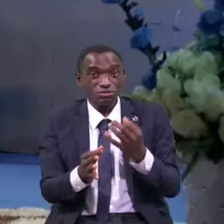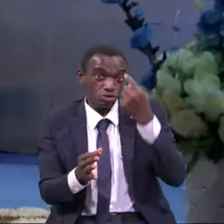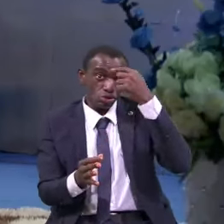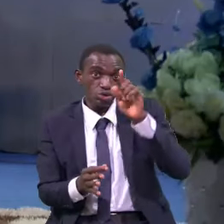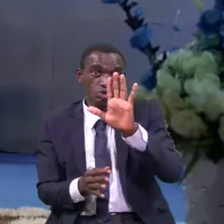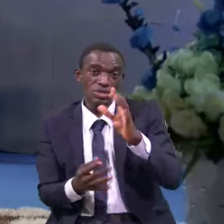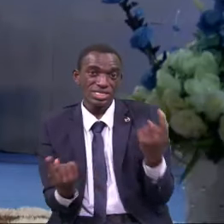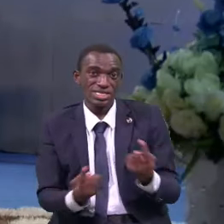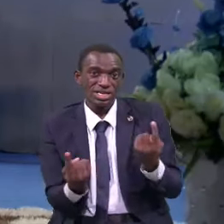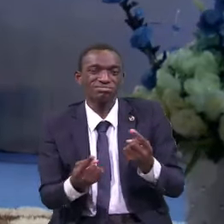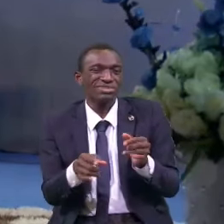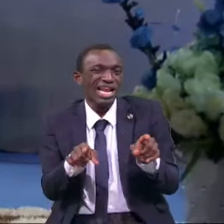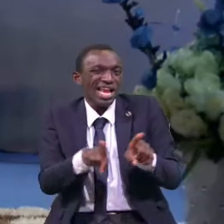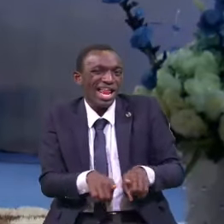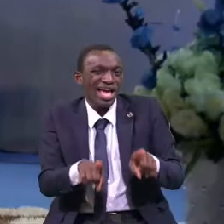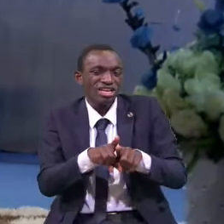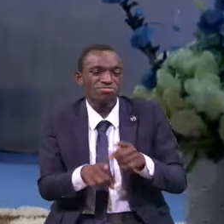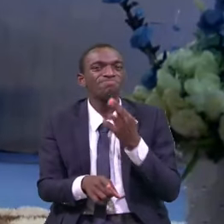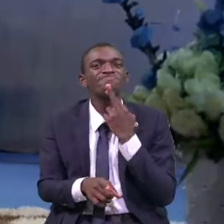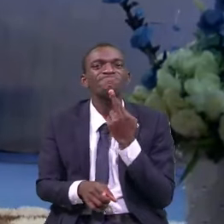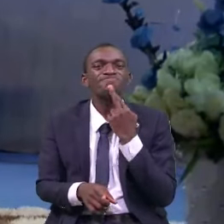as white as snow.